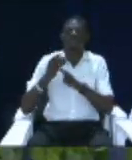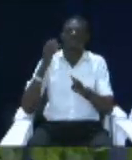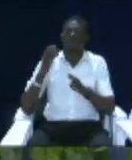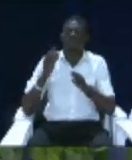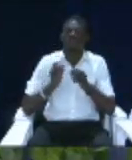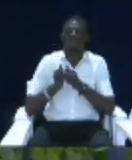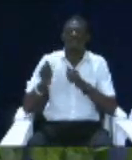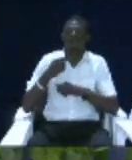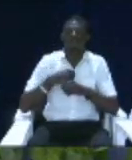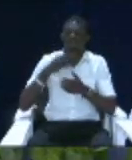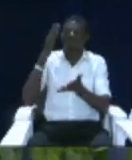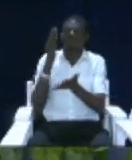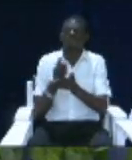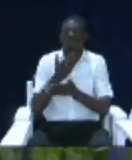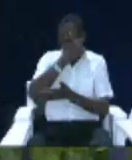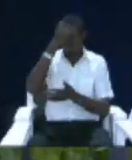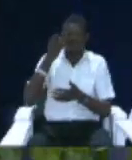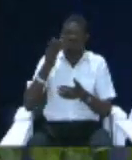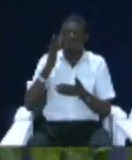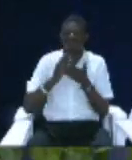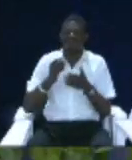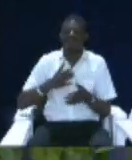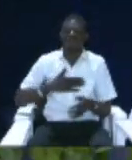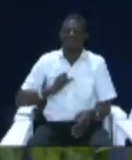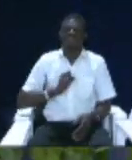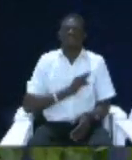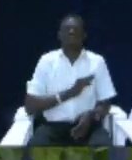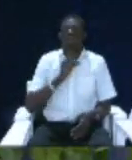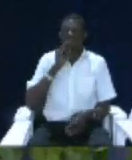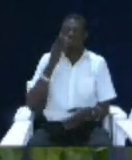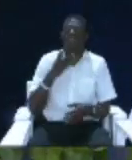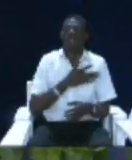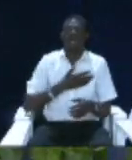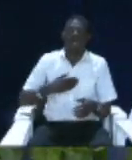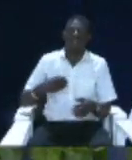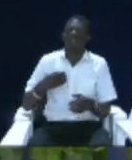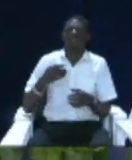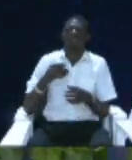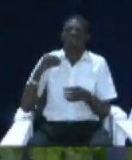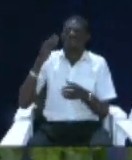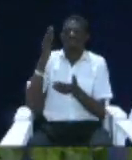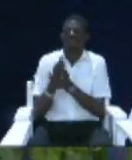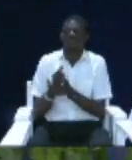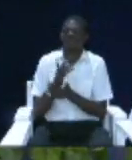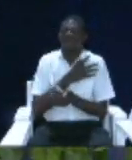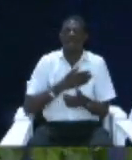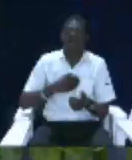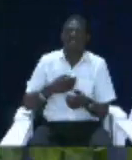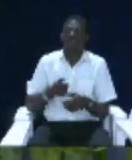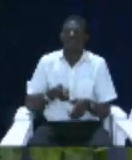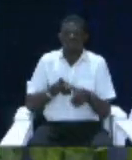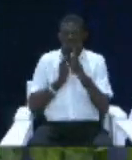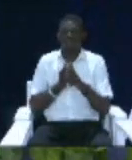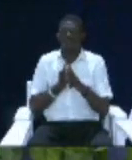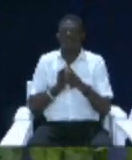me stopped because some of my staff were there. And then the Tacoma I was in stopped, and they pointed gun at